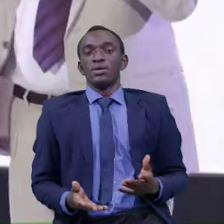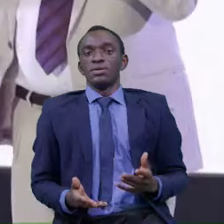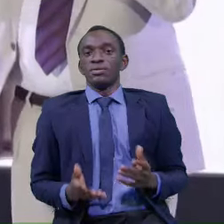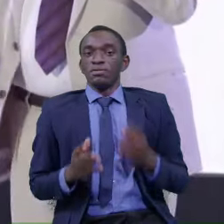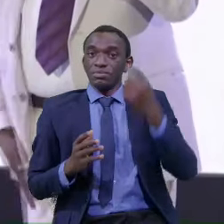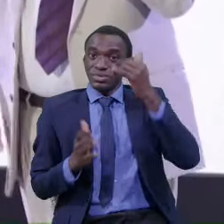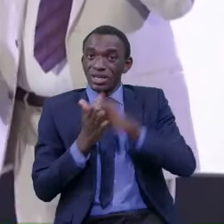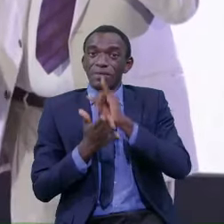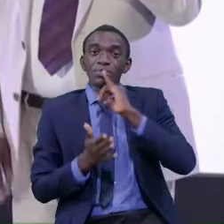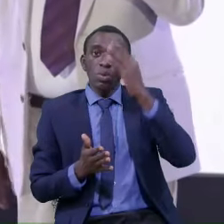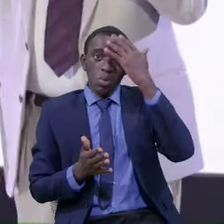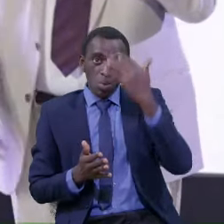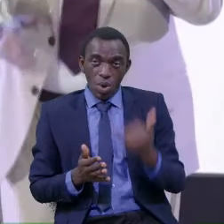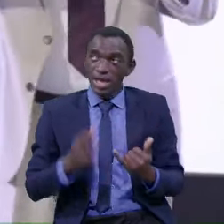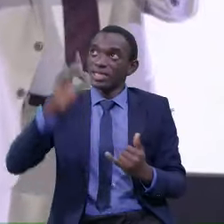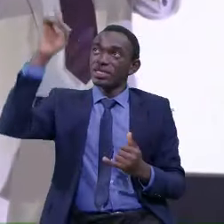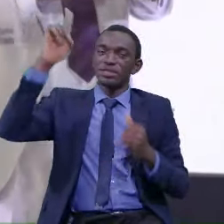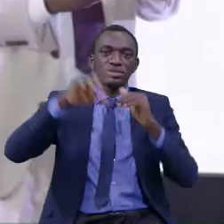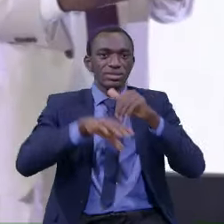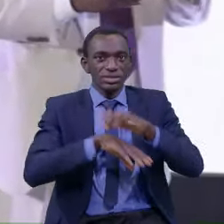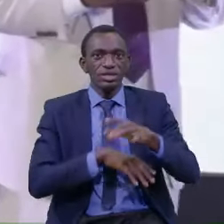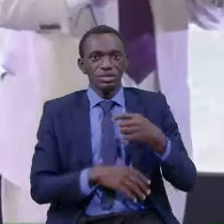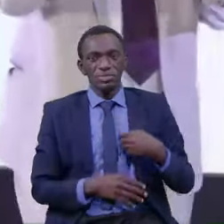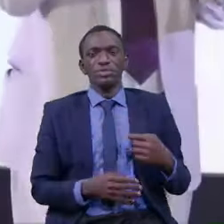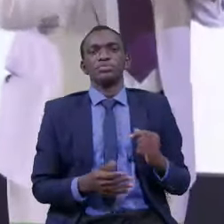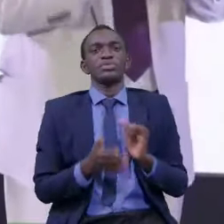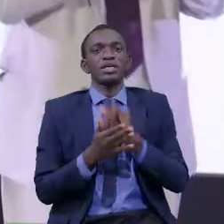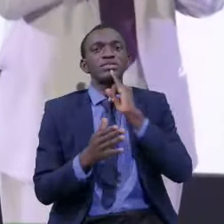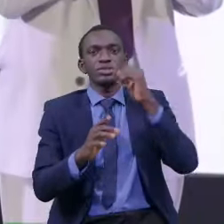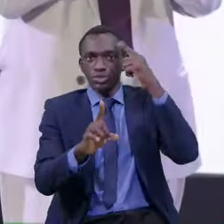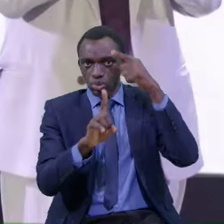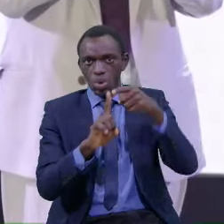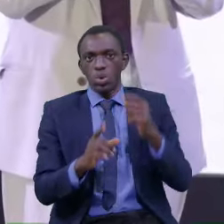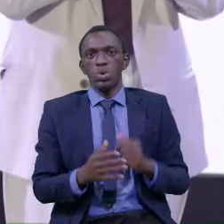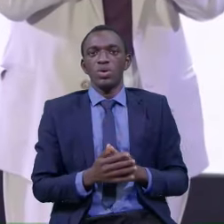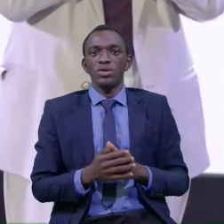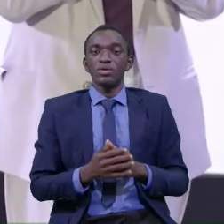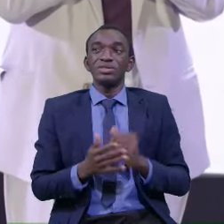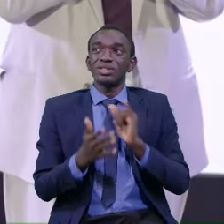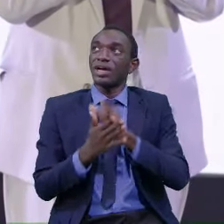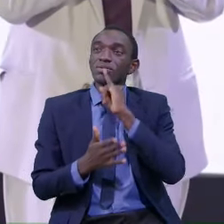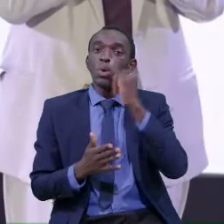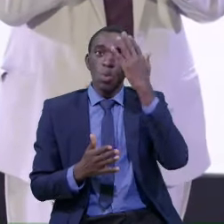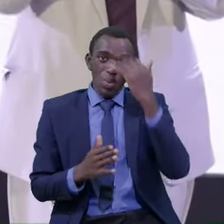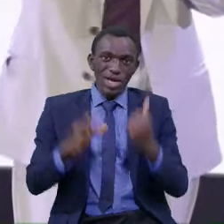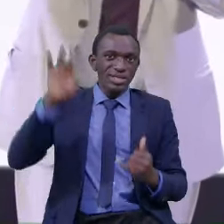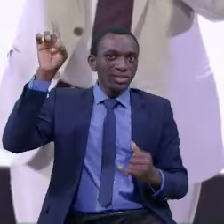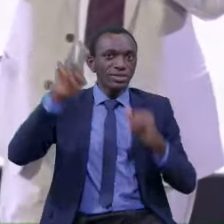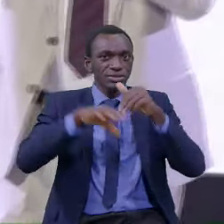I sent. That's a goal. For therefore am I sent.